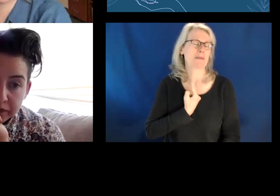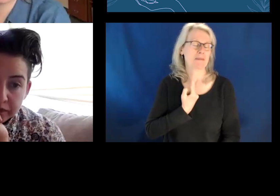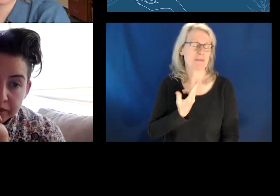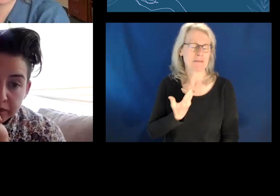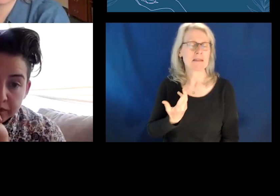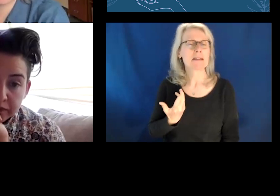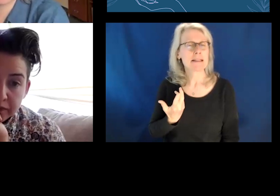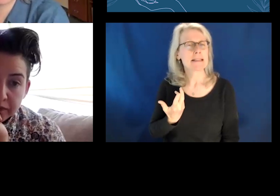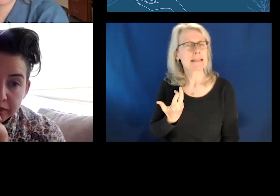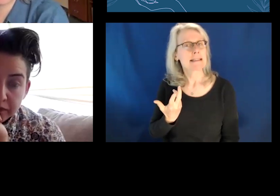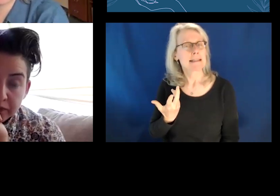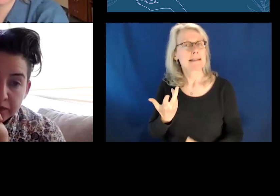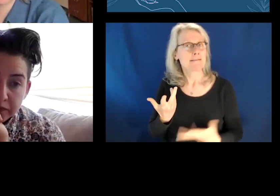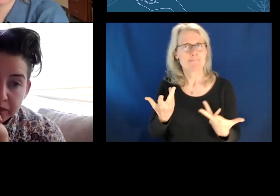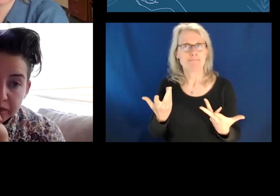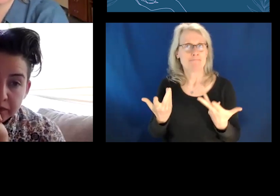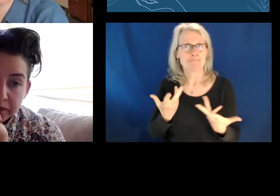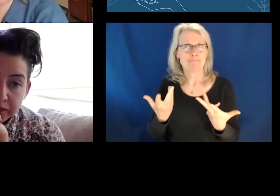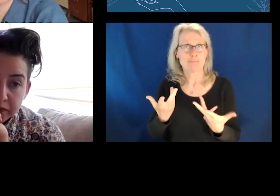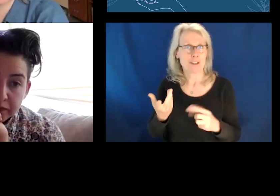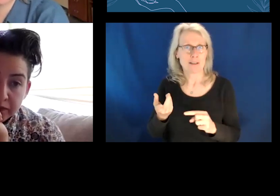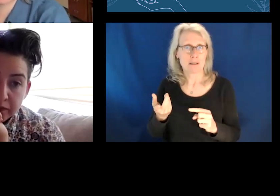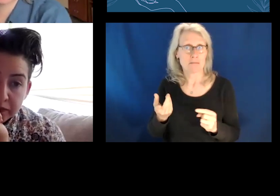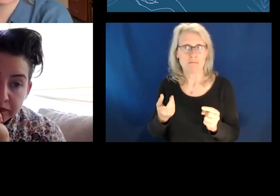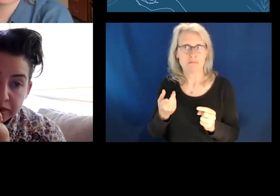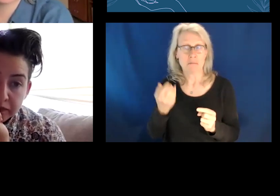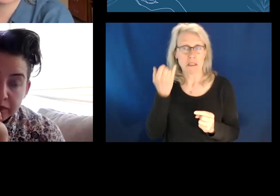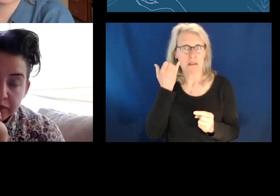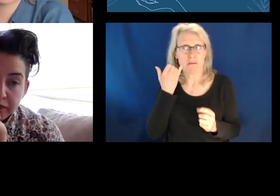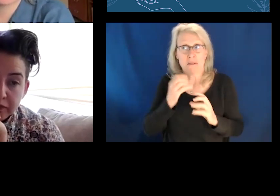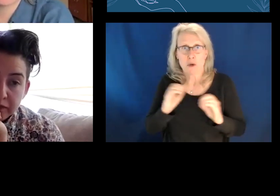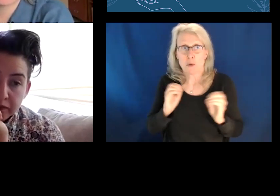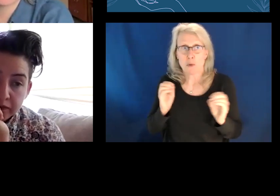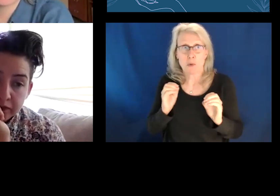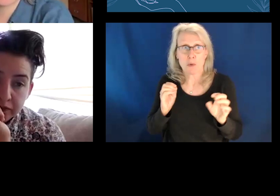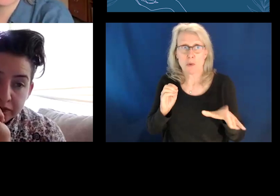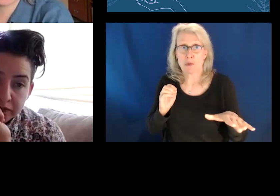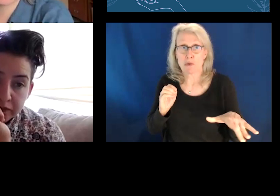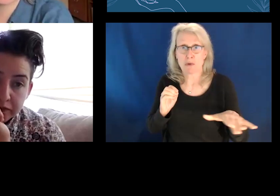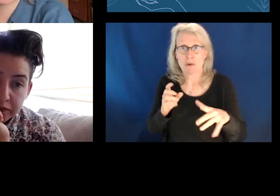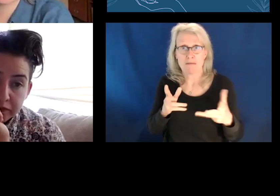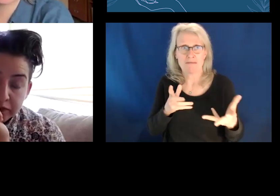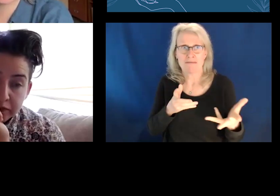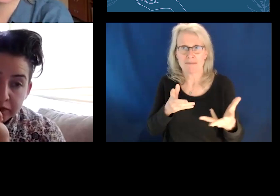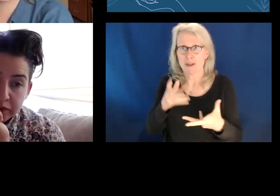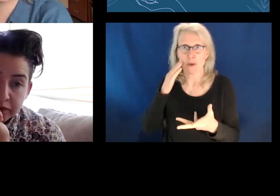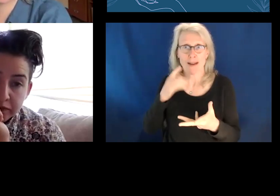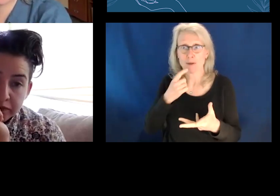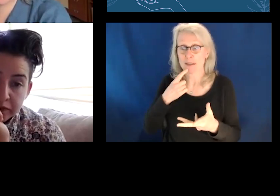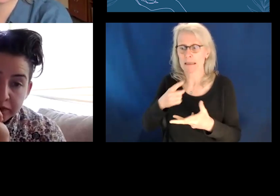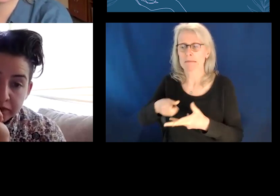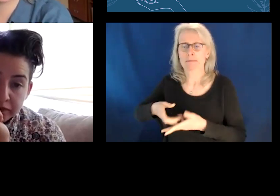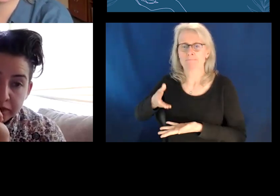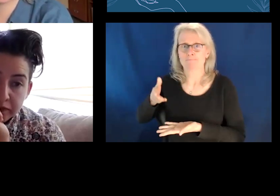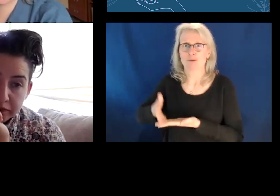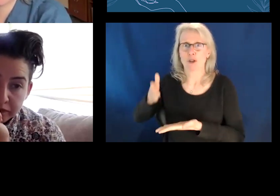It became kind of impossible to keep going unless I was able to kind of like, okay, my workday is ending now, and I have to